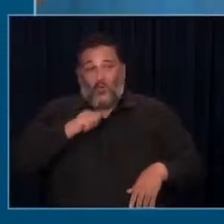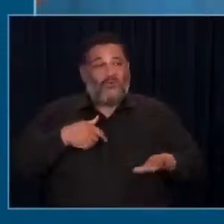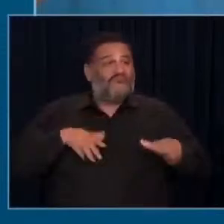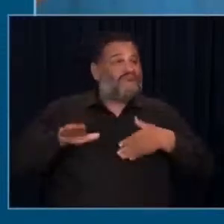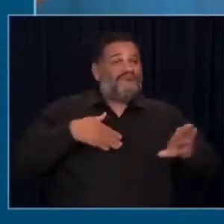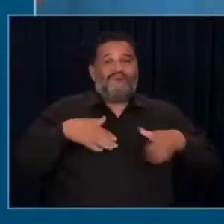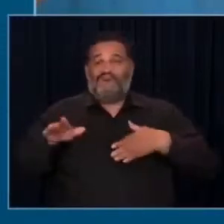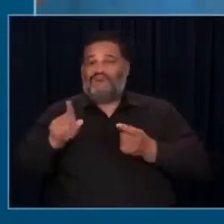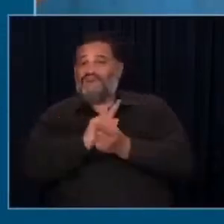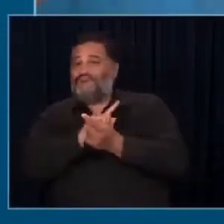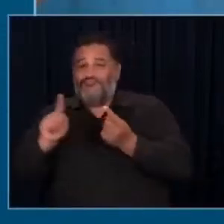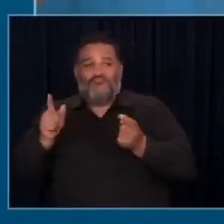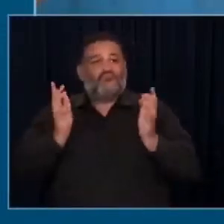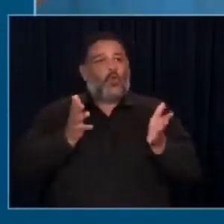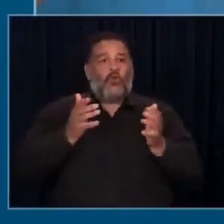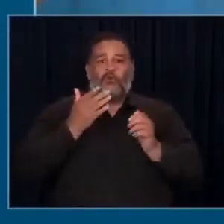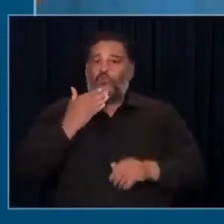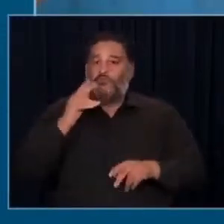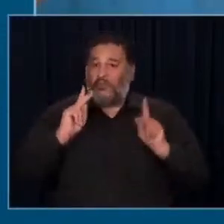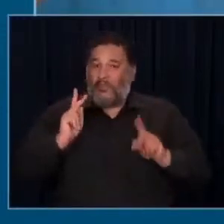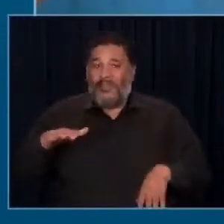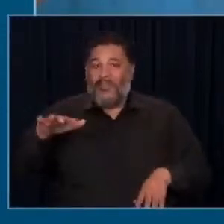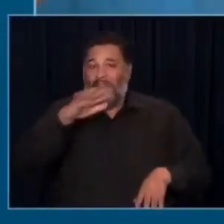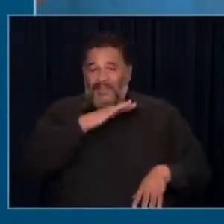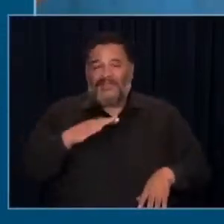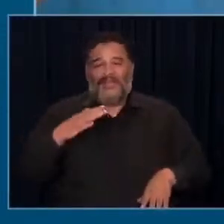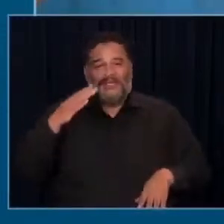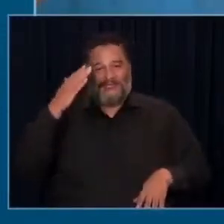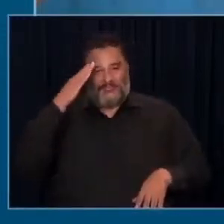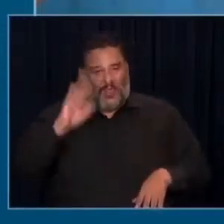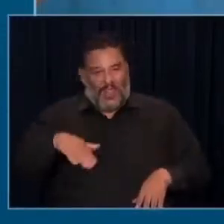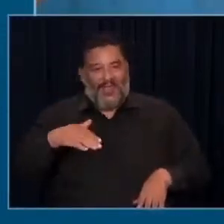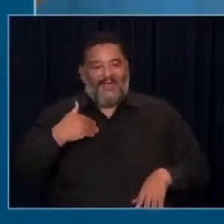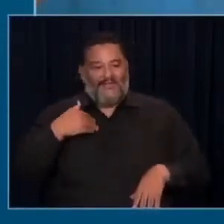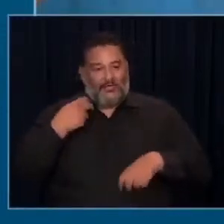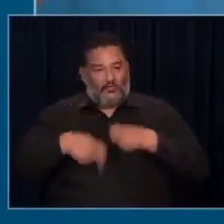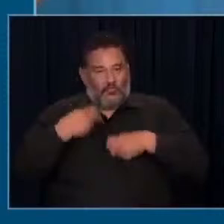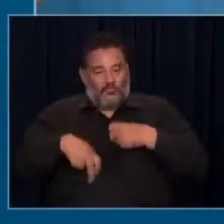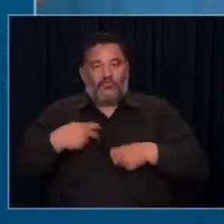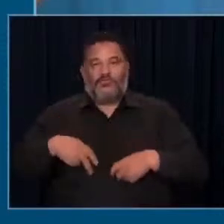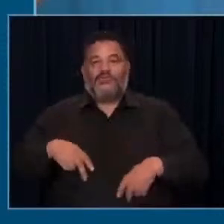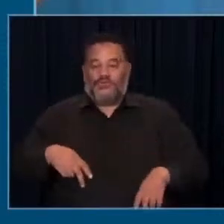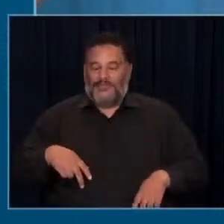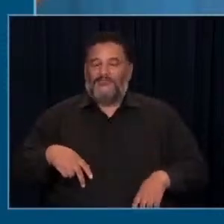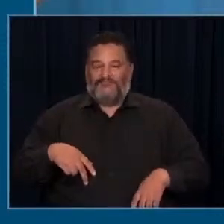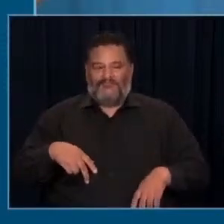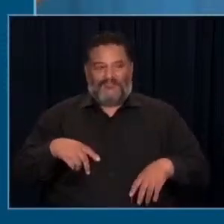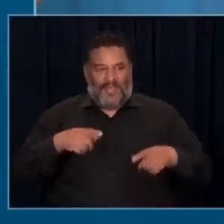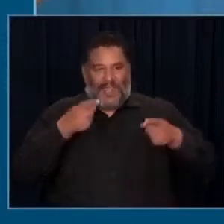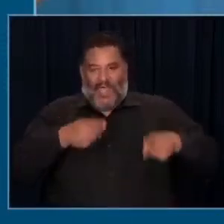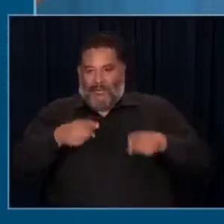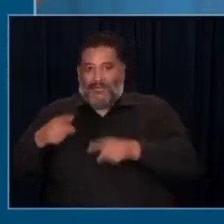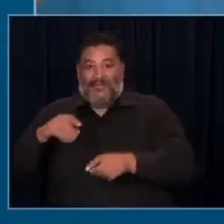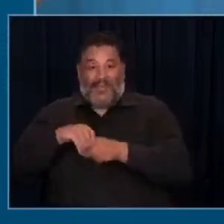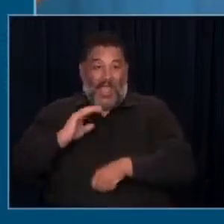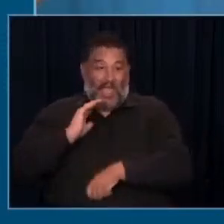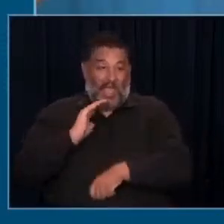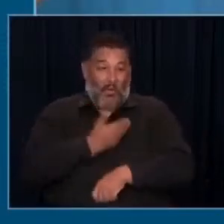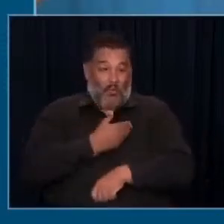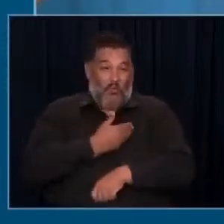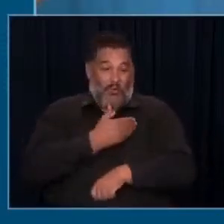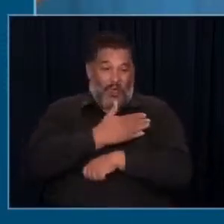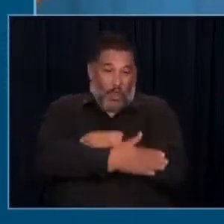good people and knowing that we have an issue and a problem that's taking place in our country and in